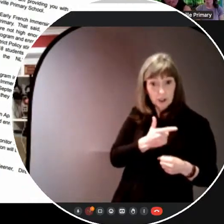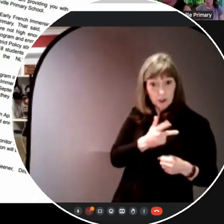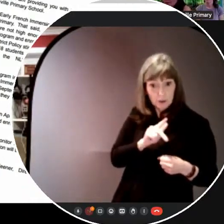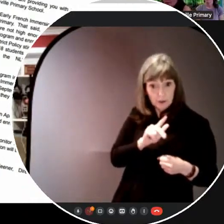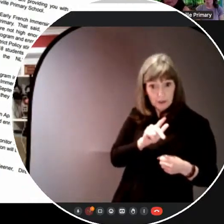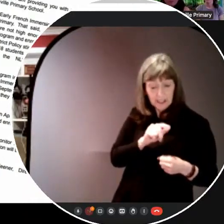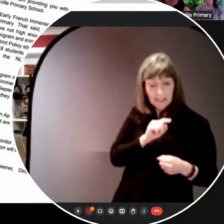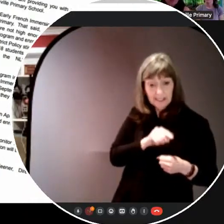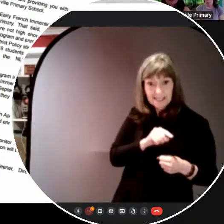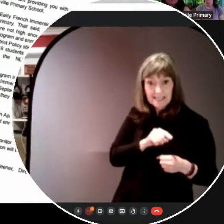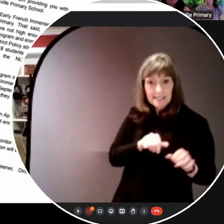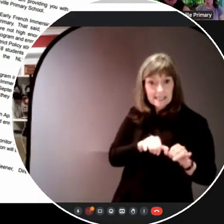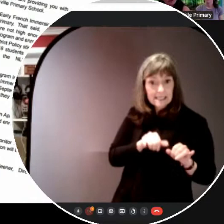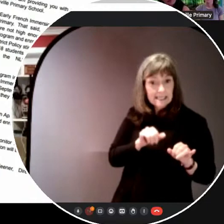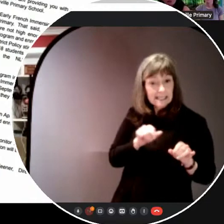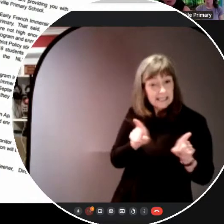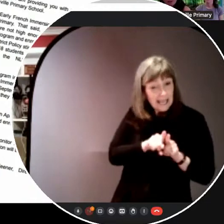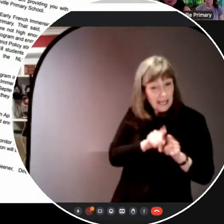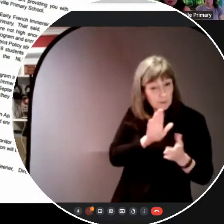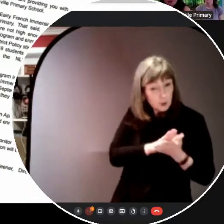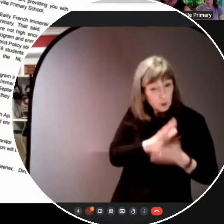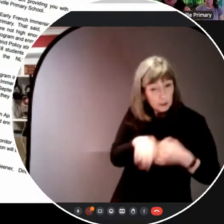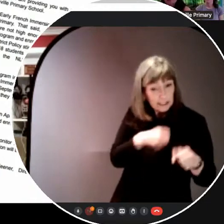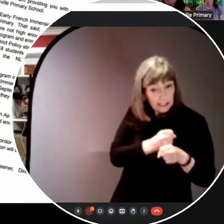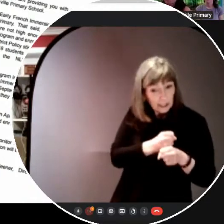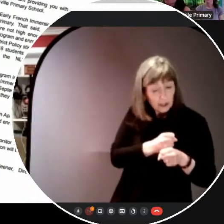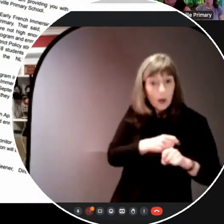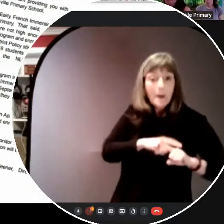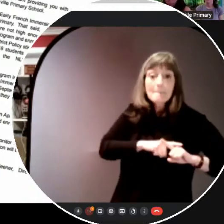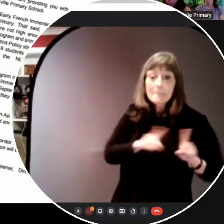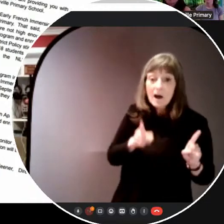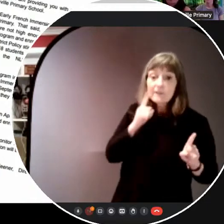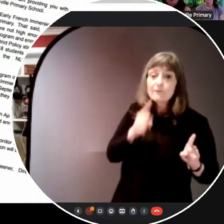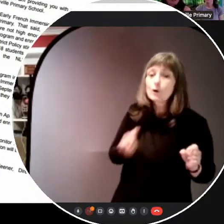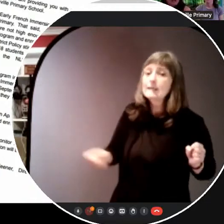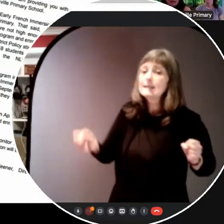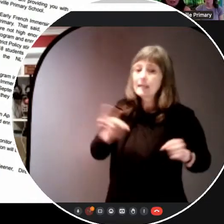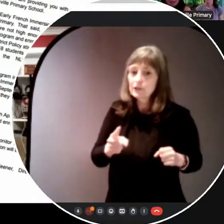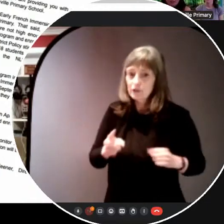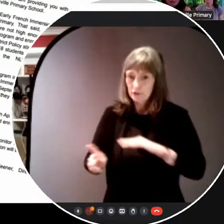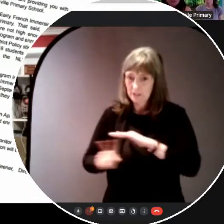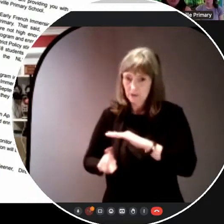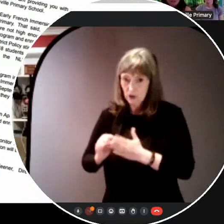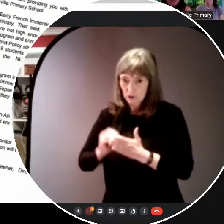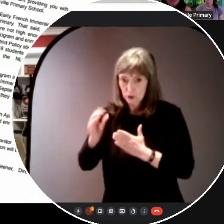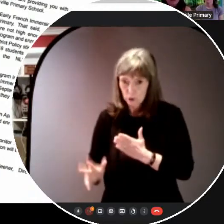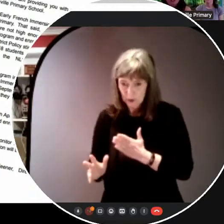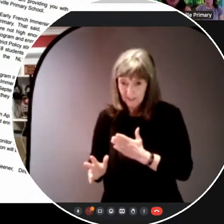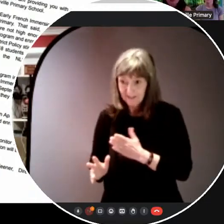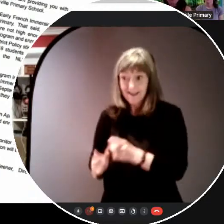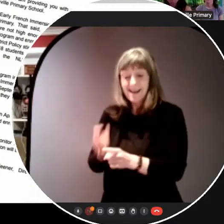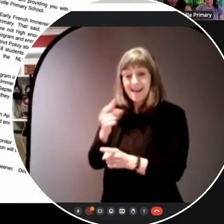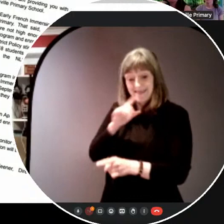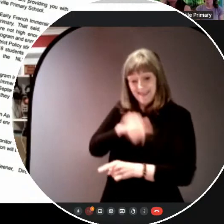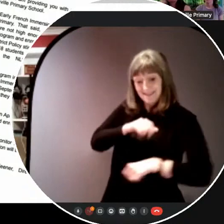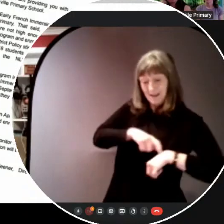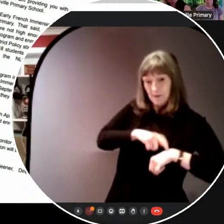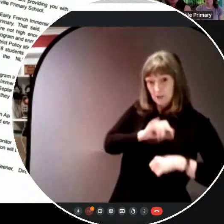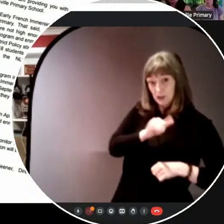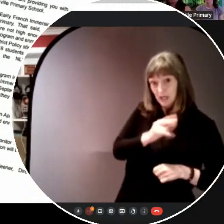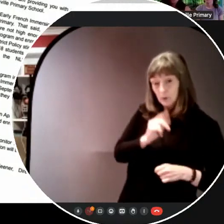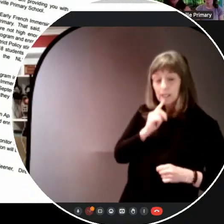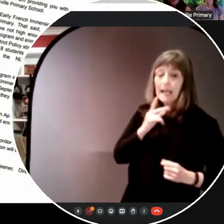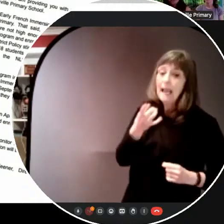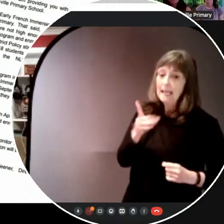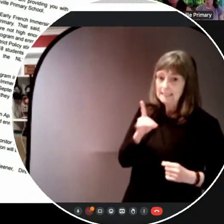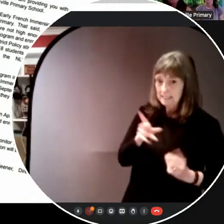is the same school year, but just for the next cohort of kindergarten students coming in, that we only had 18 registered at that time in January.